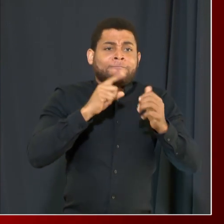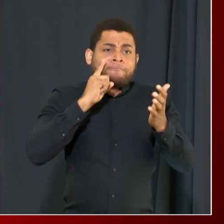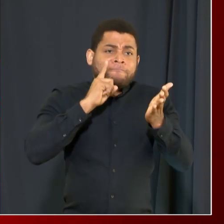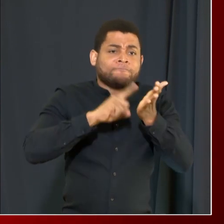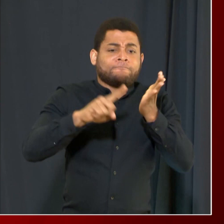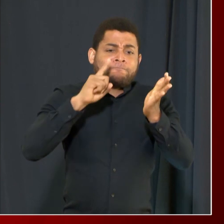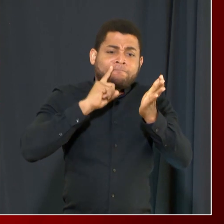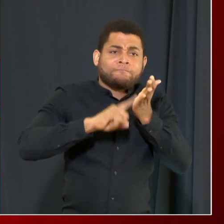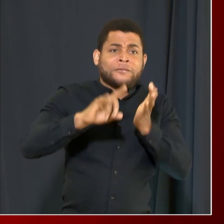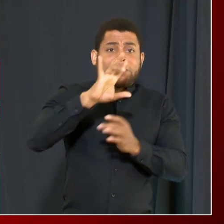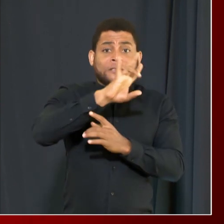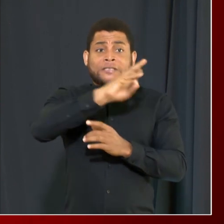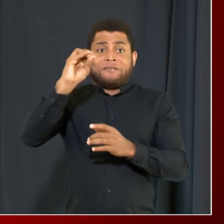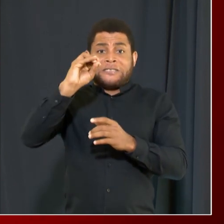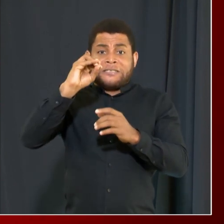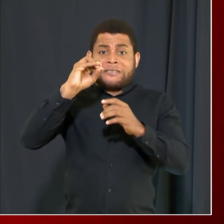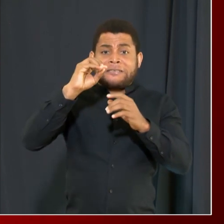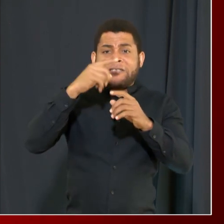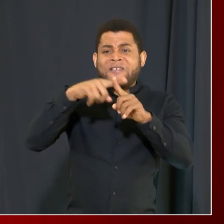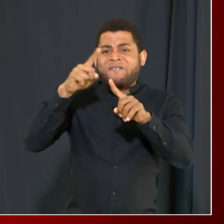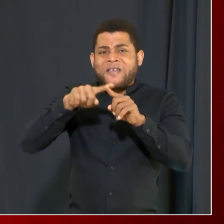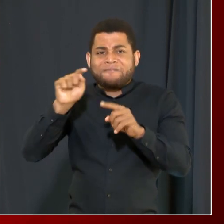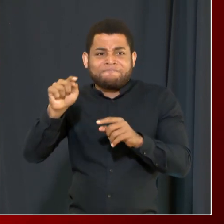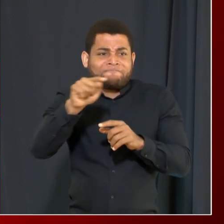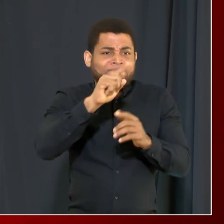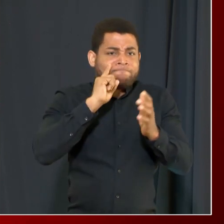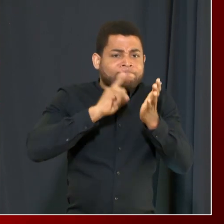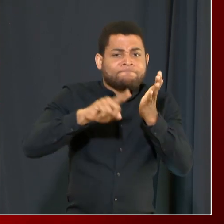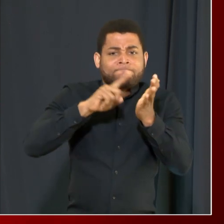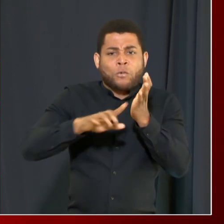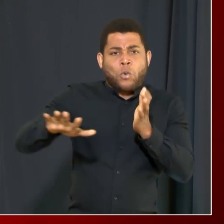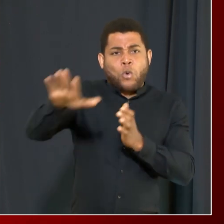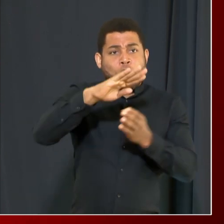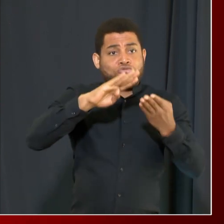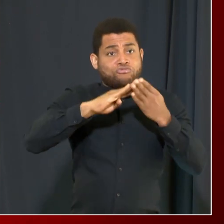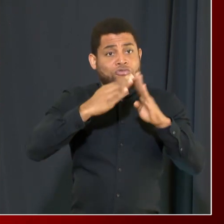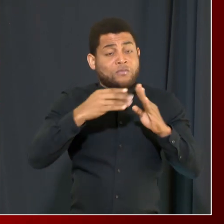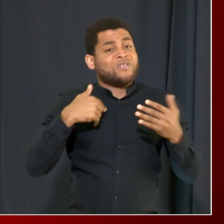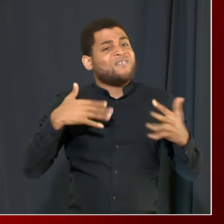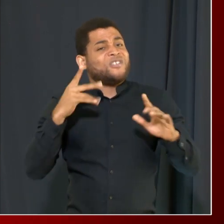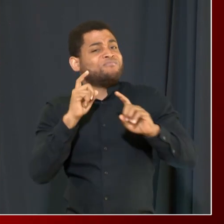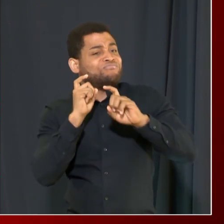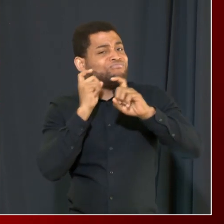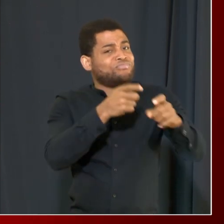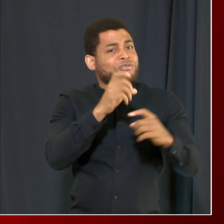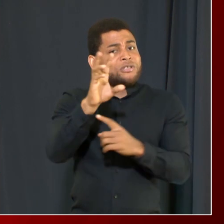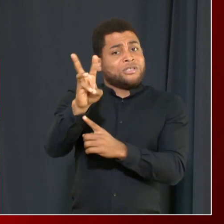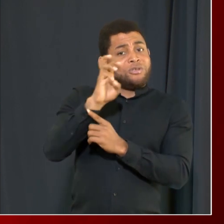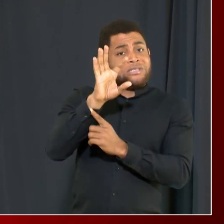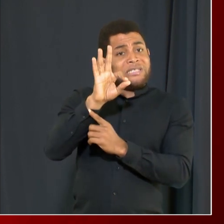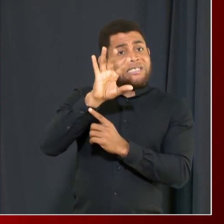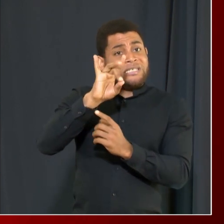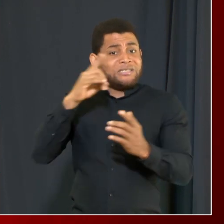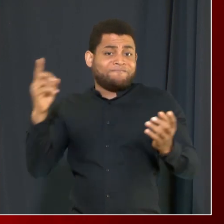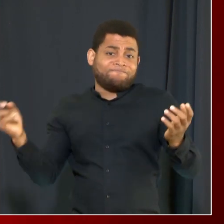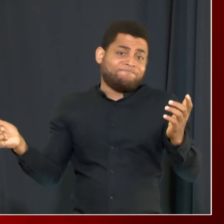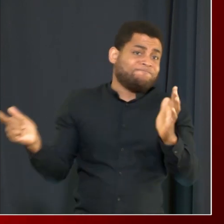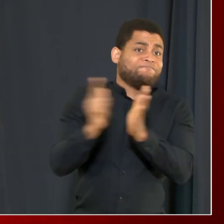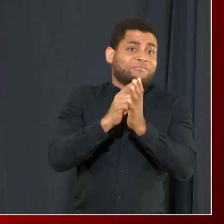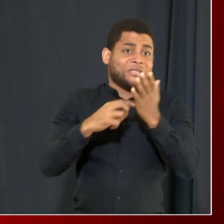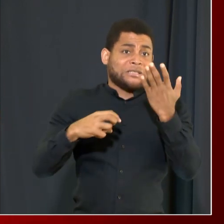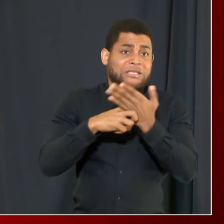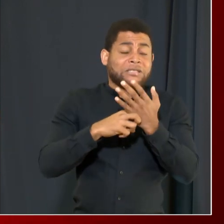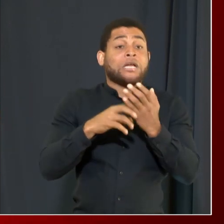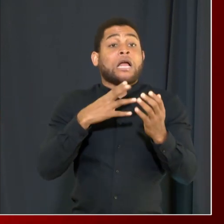throughout the city. We've issued 698 notices of infractions. We've made 23 arrests for no permit,